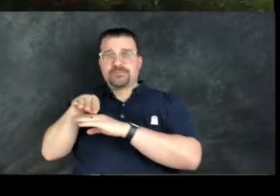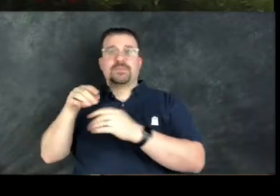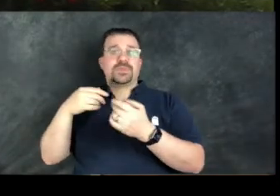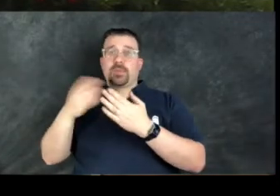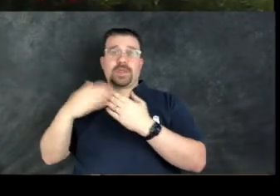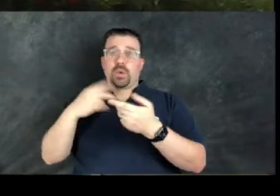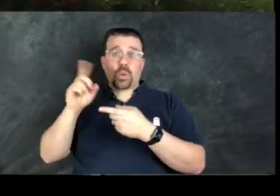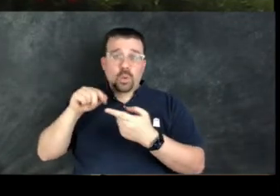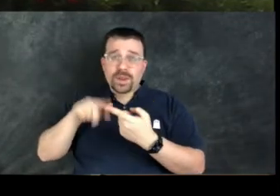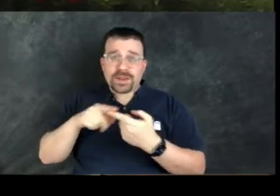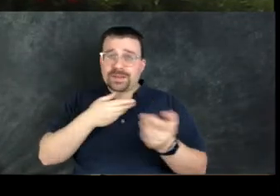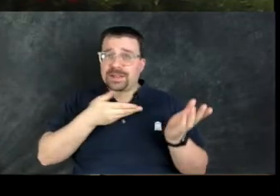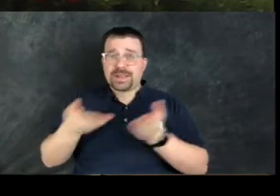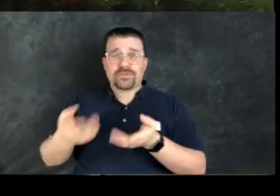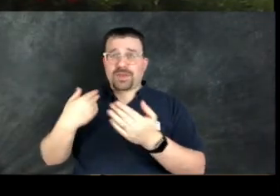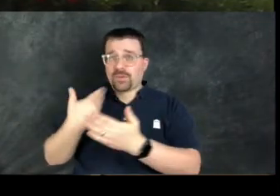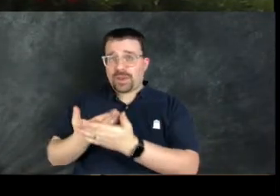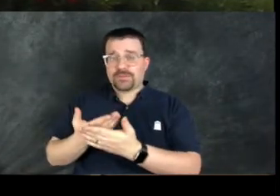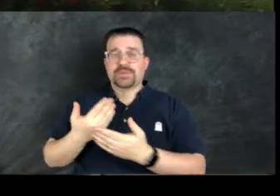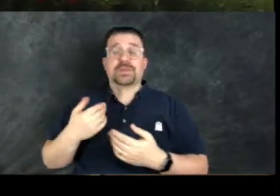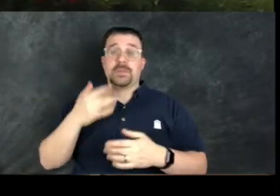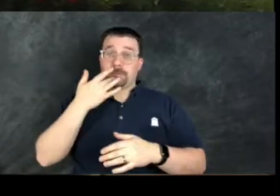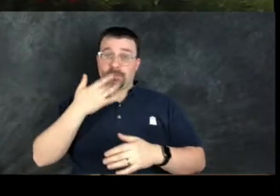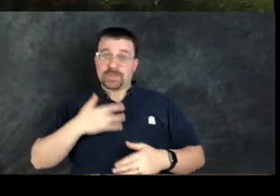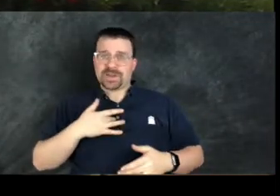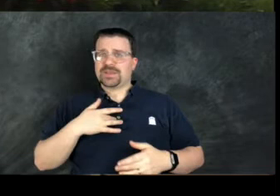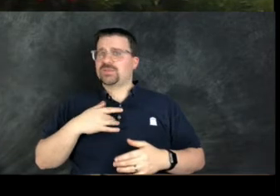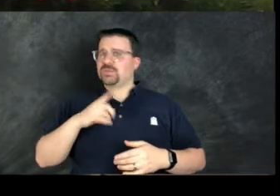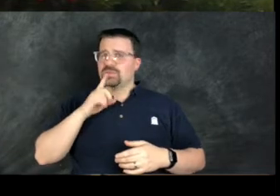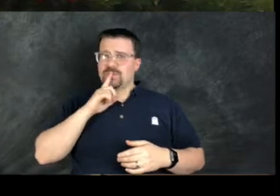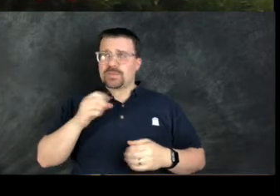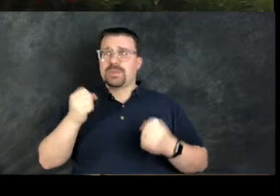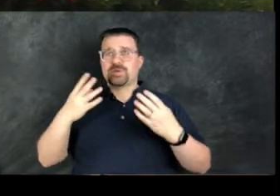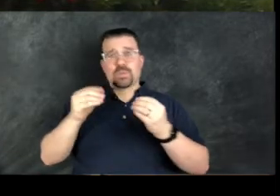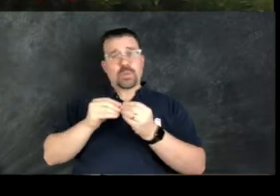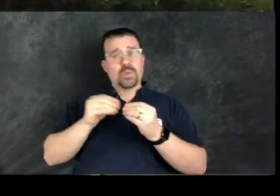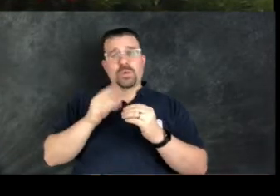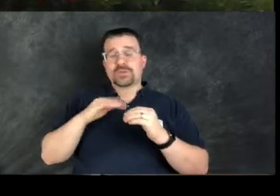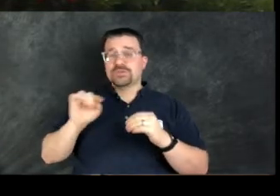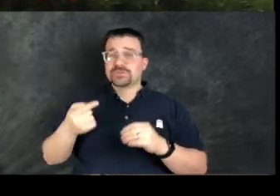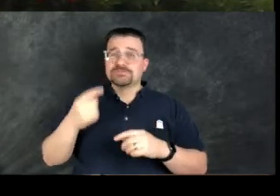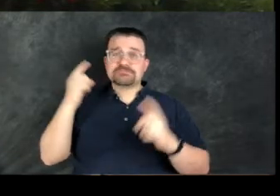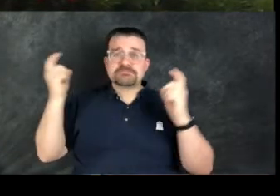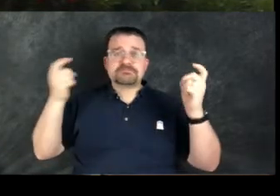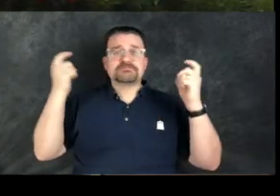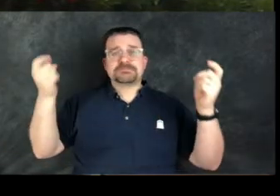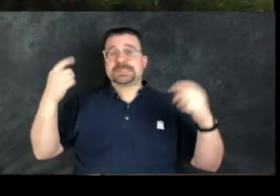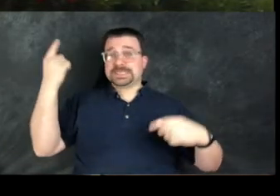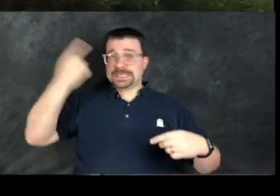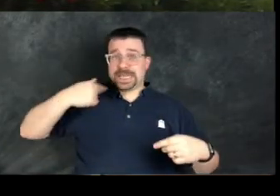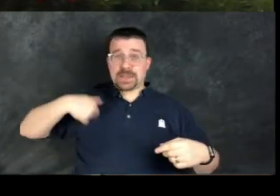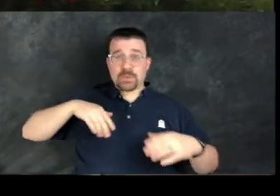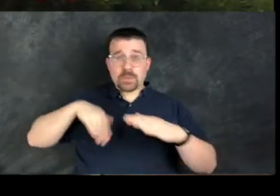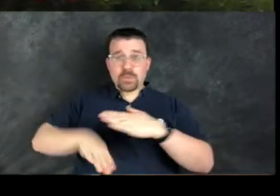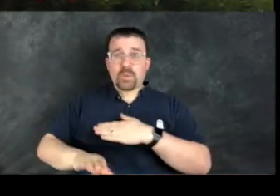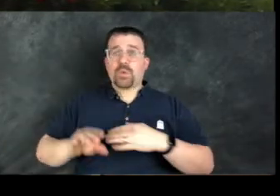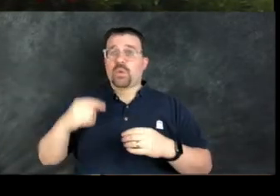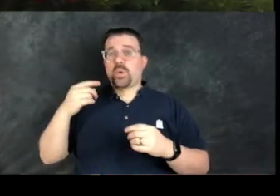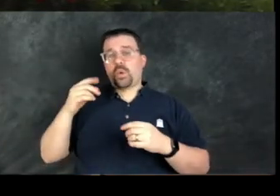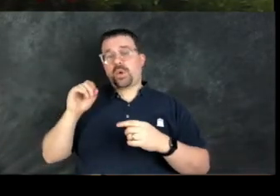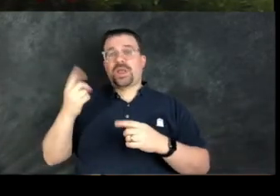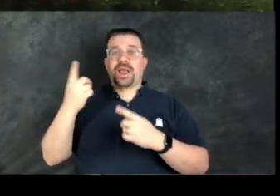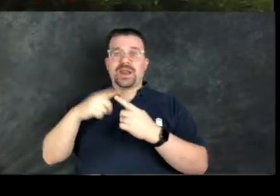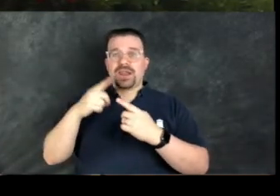comes. And birthdays are so much more than just a celebration of the day we were born or the passing of another